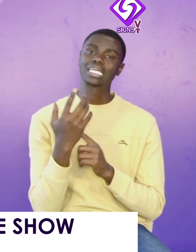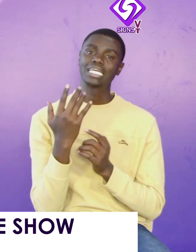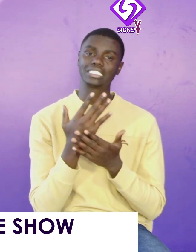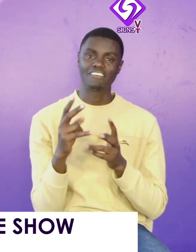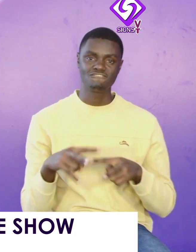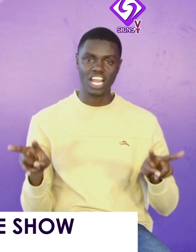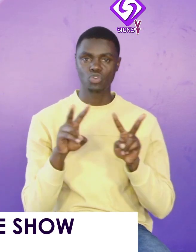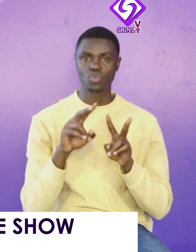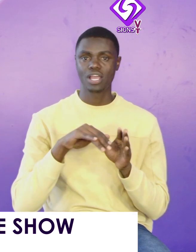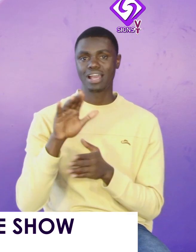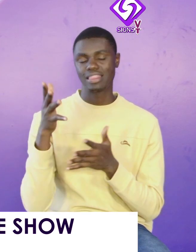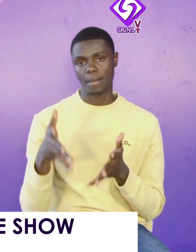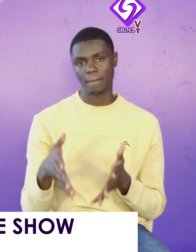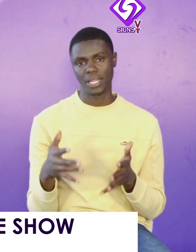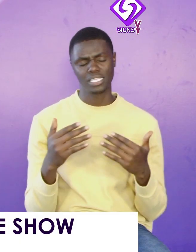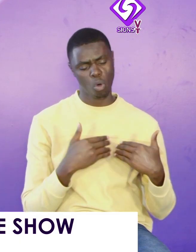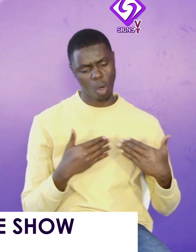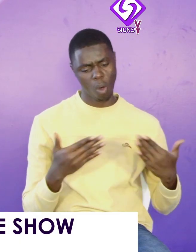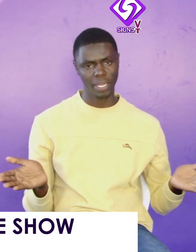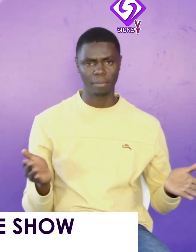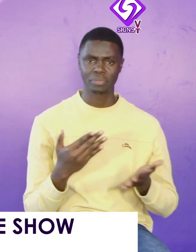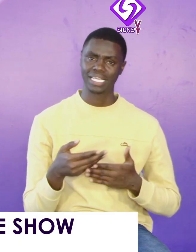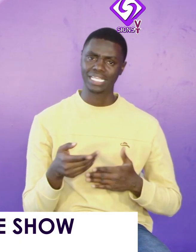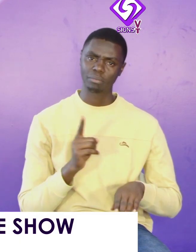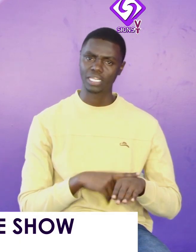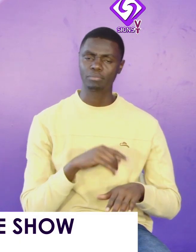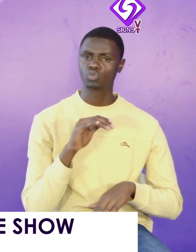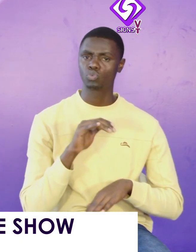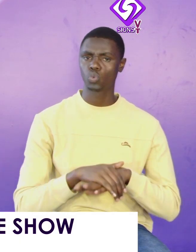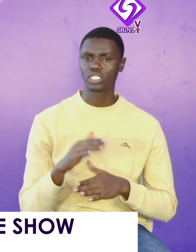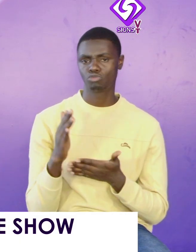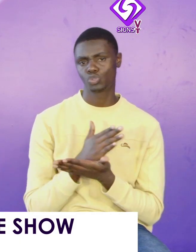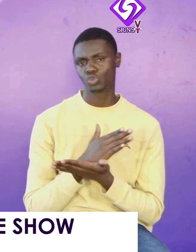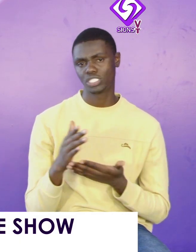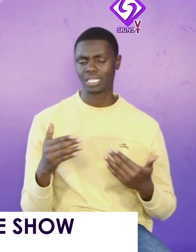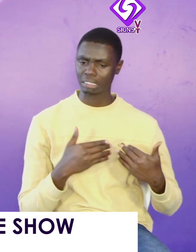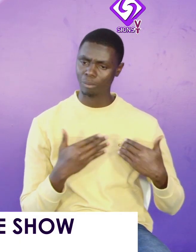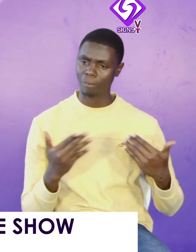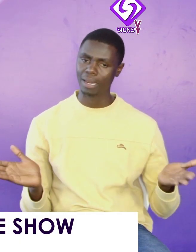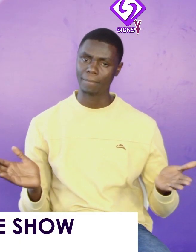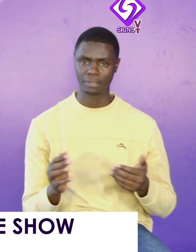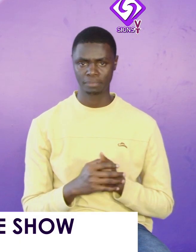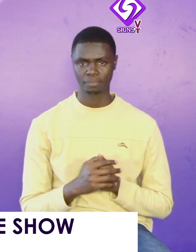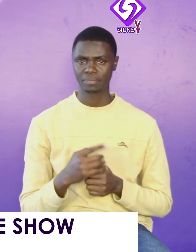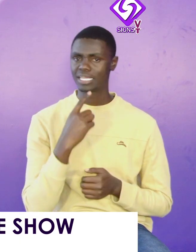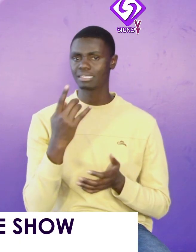their presence. Open up. Sometimes it's good to just share. Speak out. Say something.